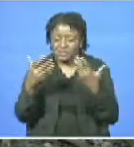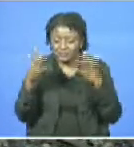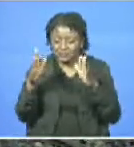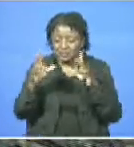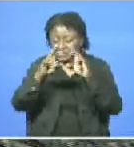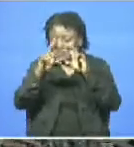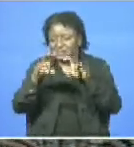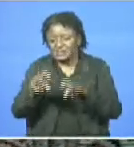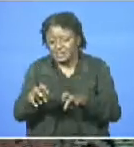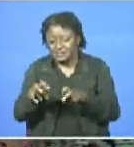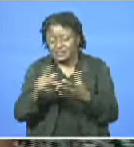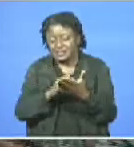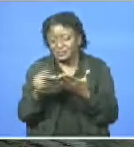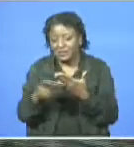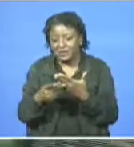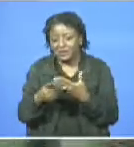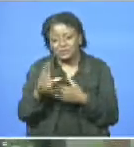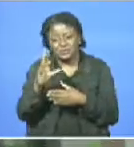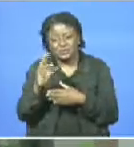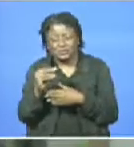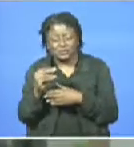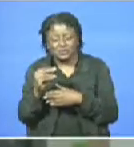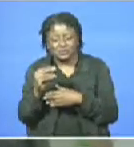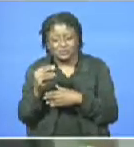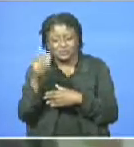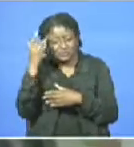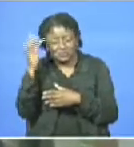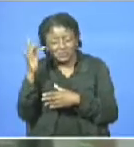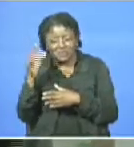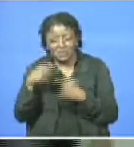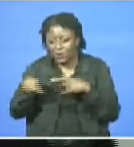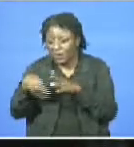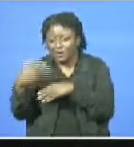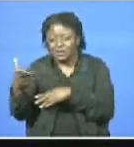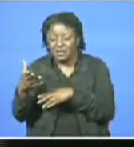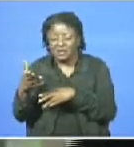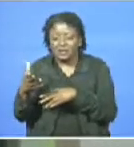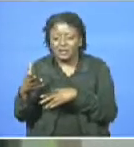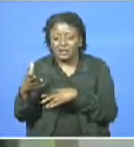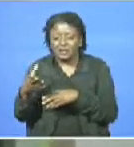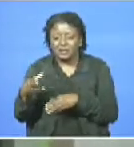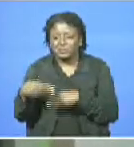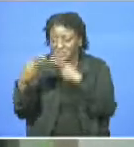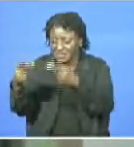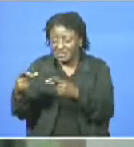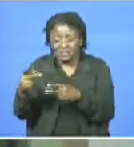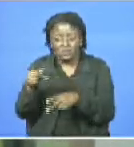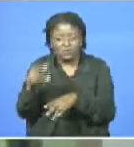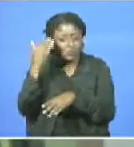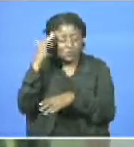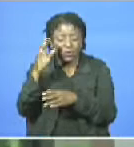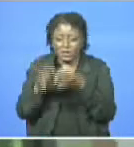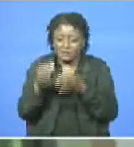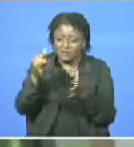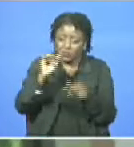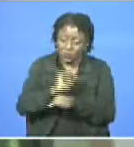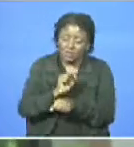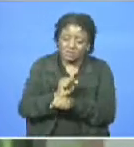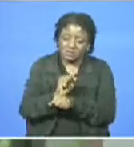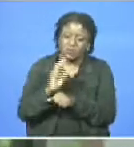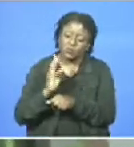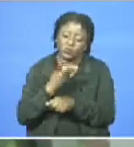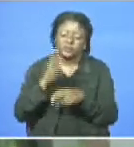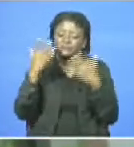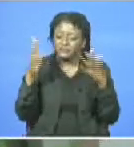program. You know, there's no sense going out there and buying something and you don't know if it works. Okay, so we would have completed the testing of the